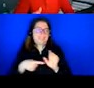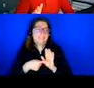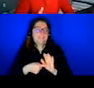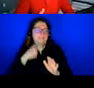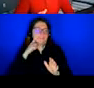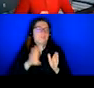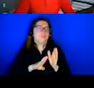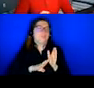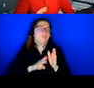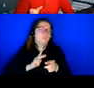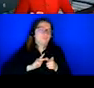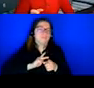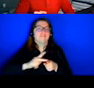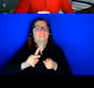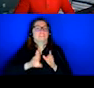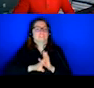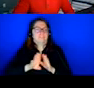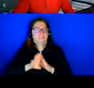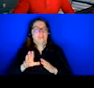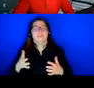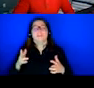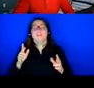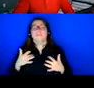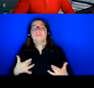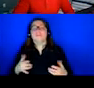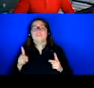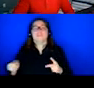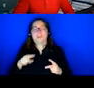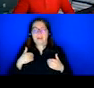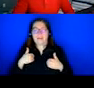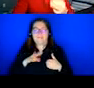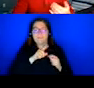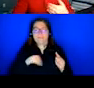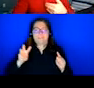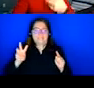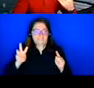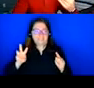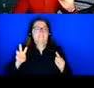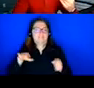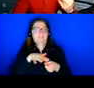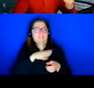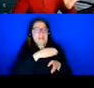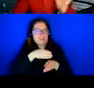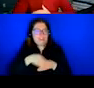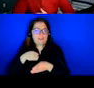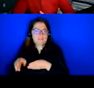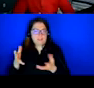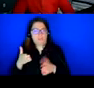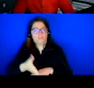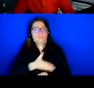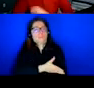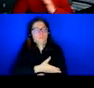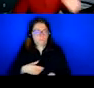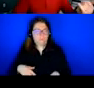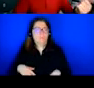have about 4 to 6 development areas they're working on per plan as well. And a lot of this stuff too is kind of similar to